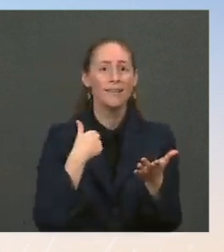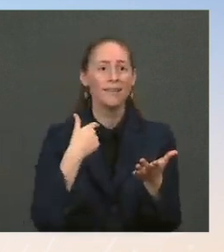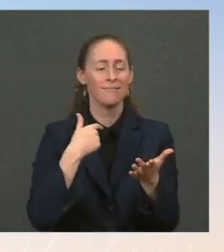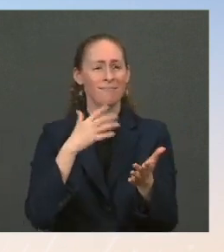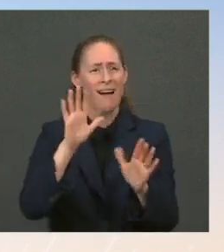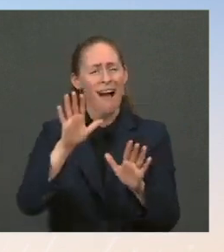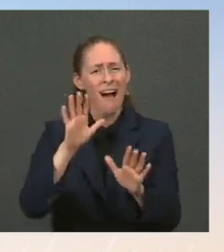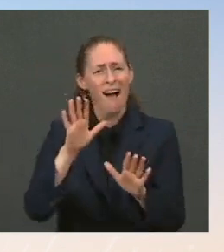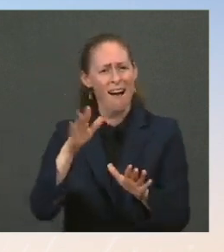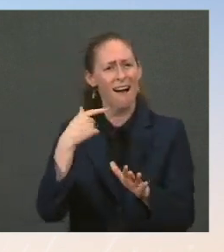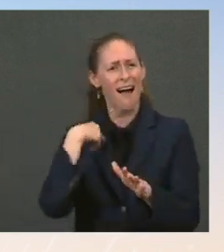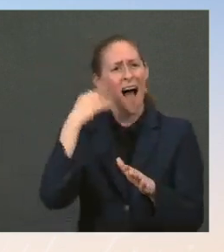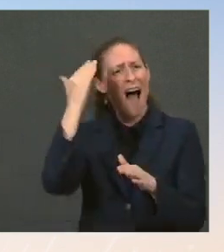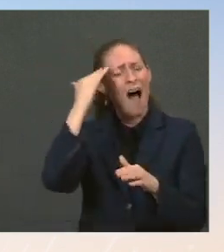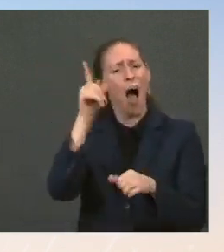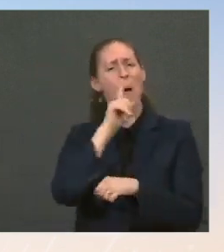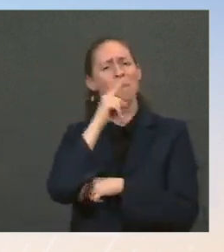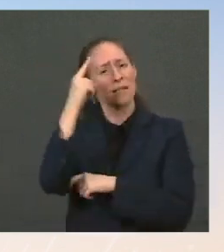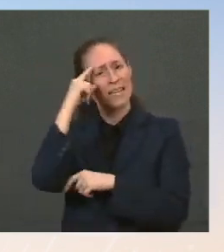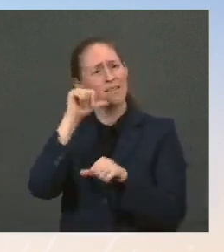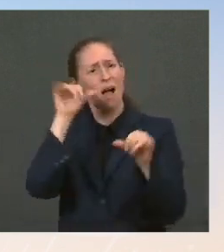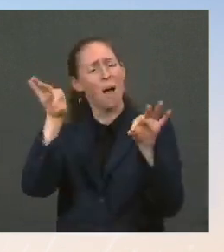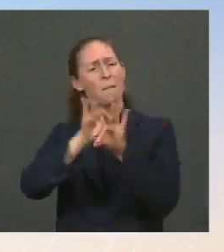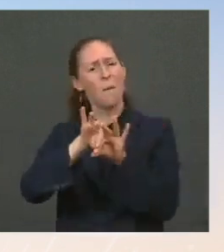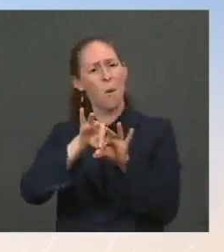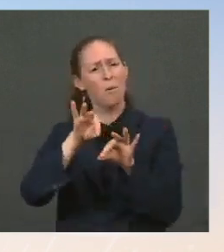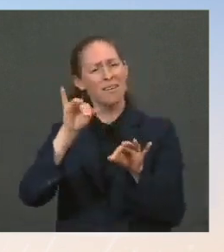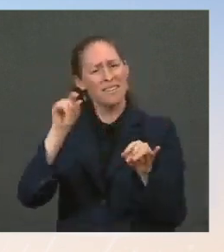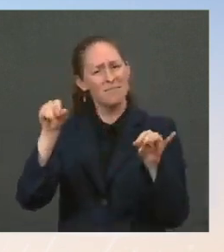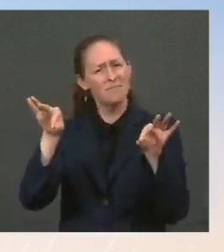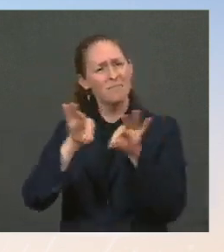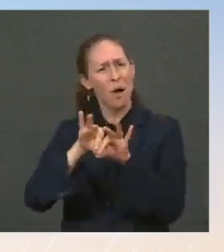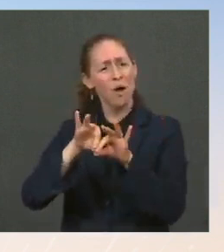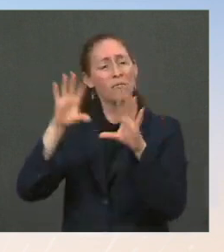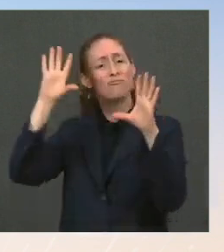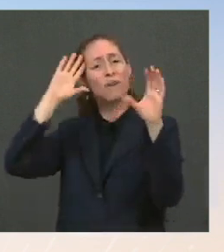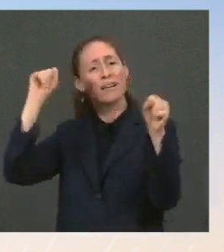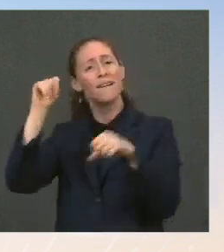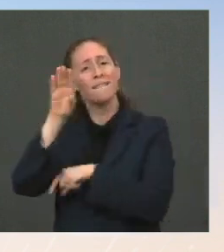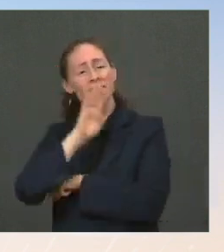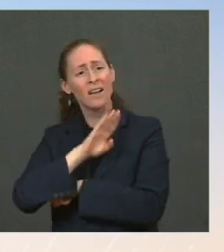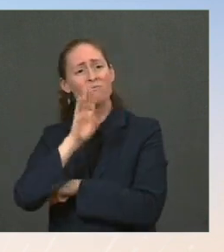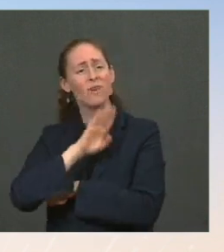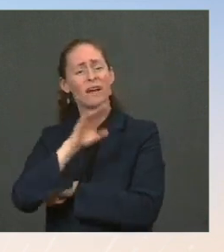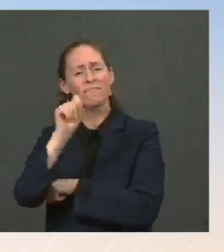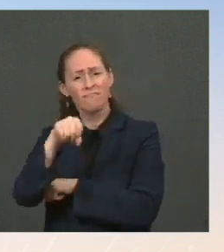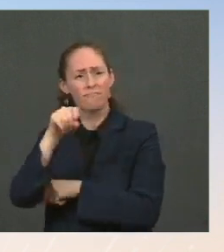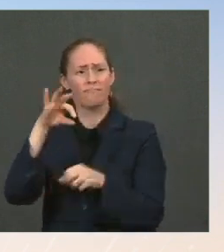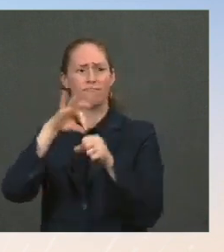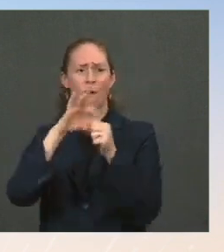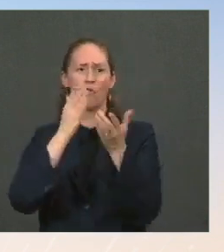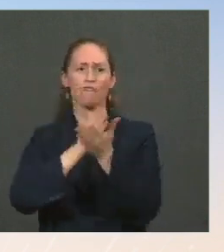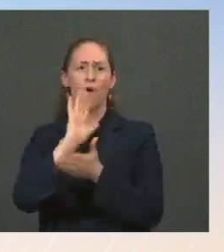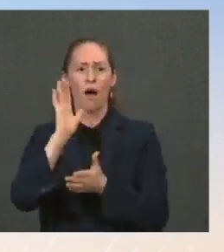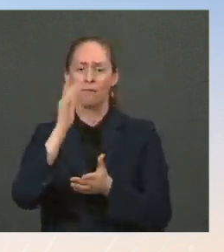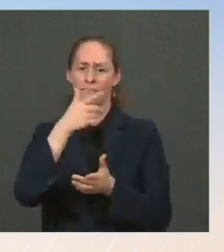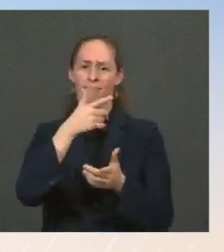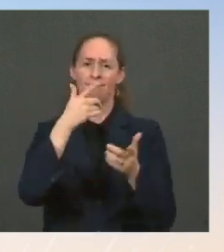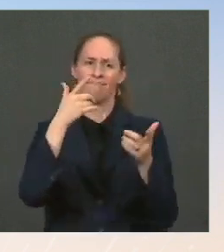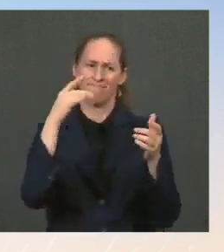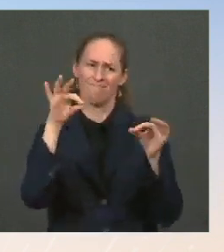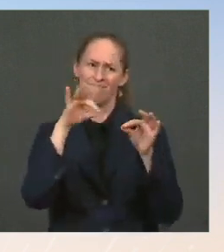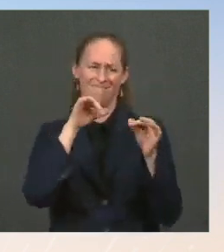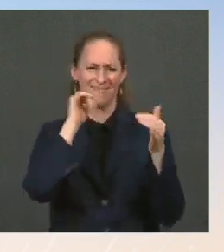I'm not saying it's not. I would say that the president is also frustrated that voting rights has not been done. He's also frustrated